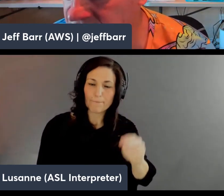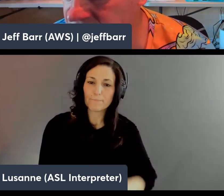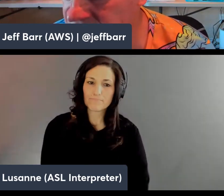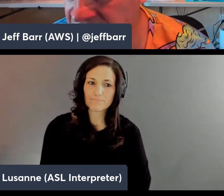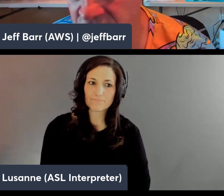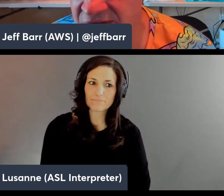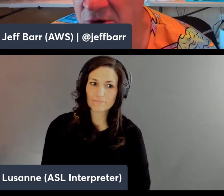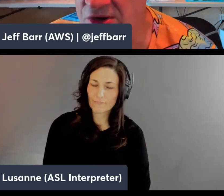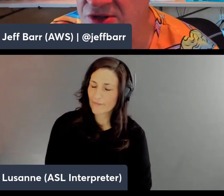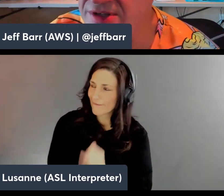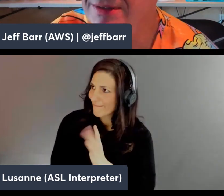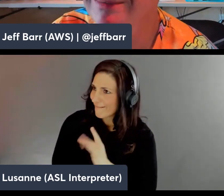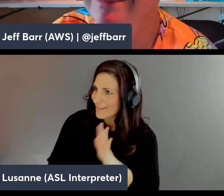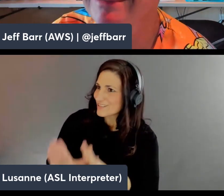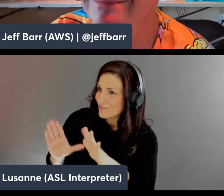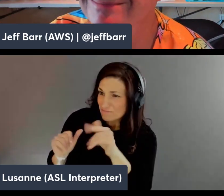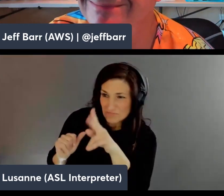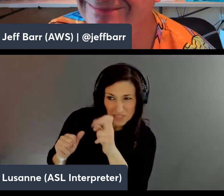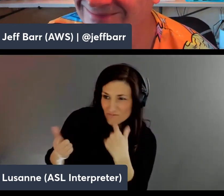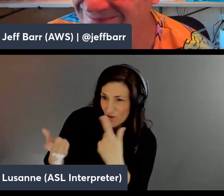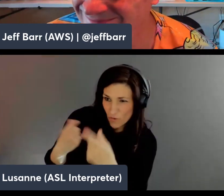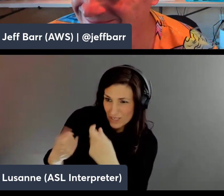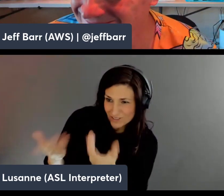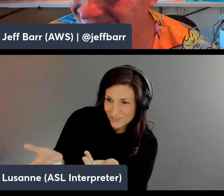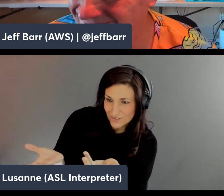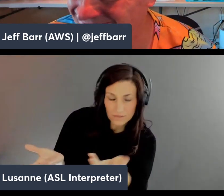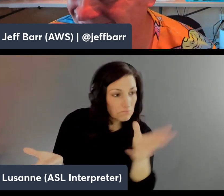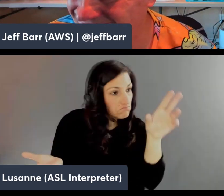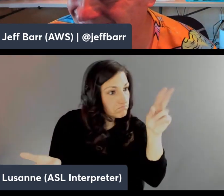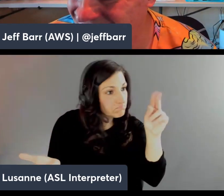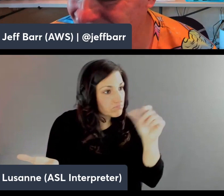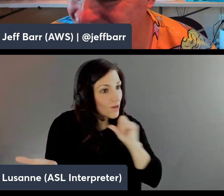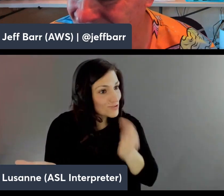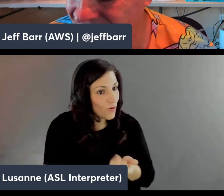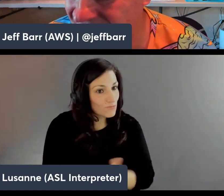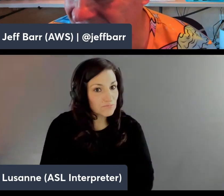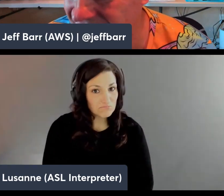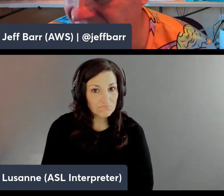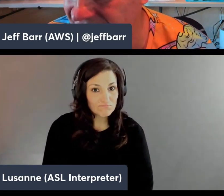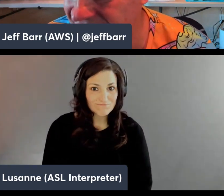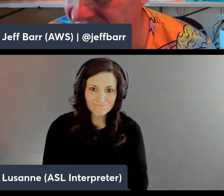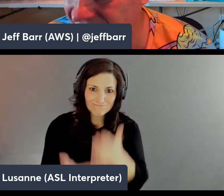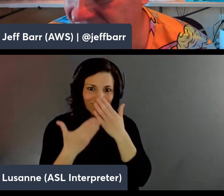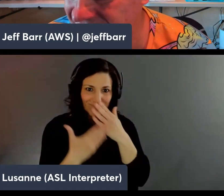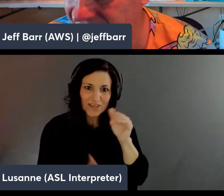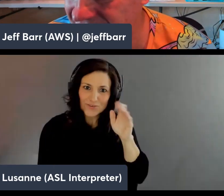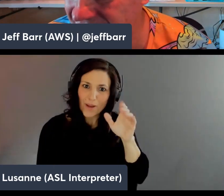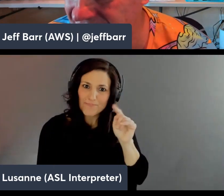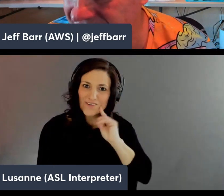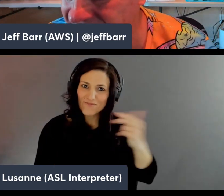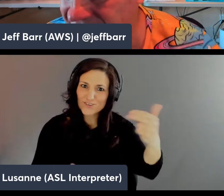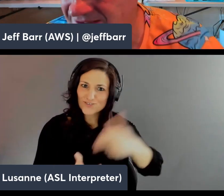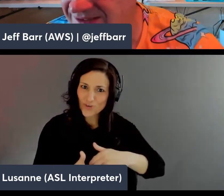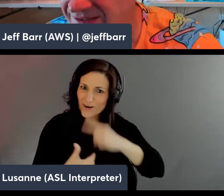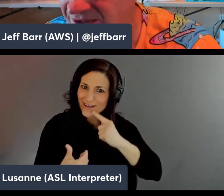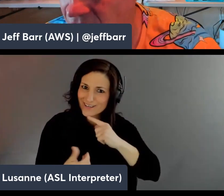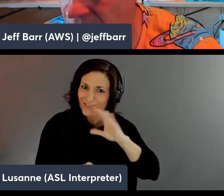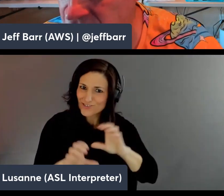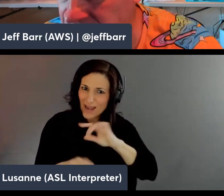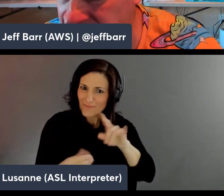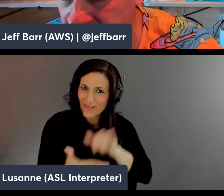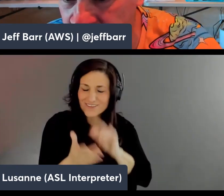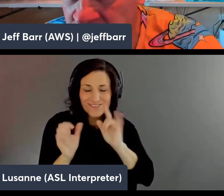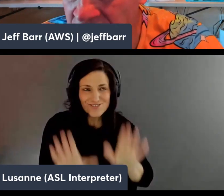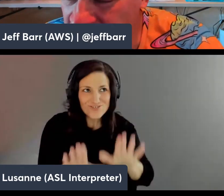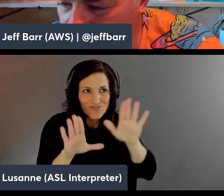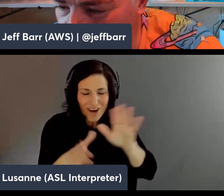Totally awesome. Steve, do you have any more questions? No, I don't. Just thanks, Amit, for coming along and talking about it. It's just great. Oh,